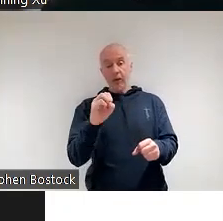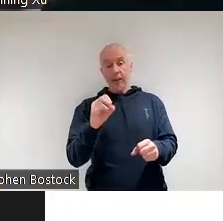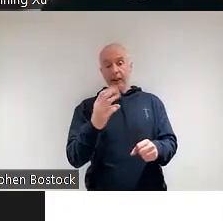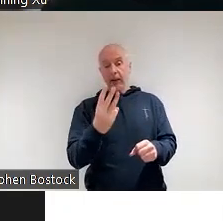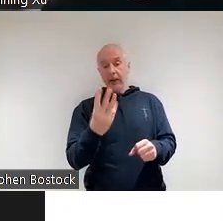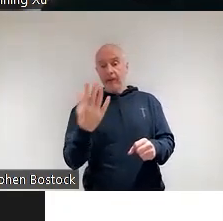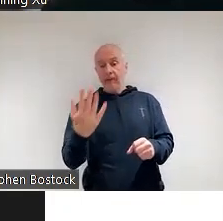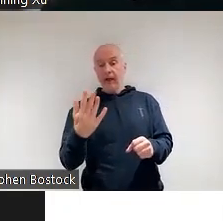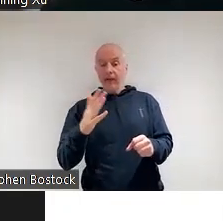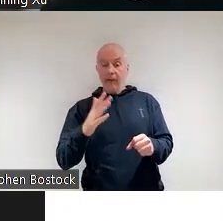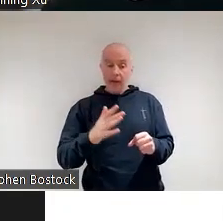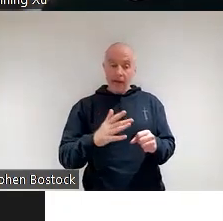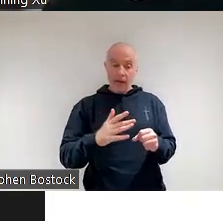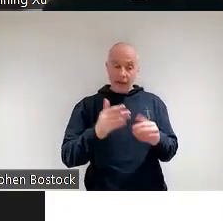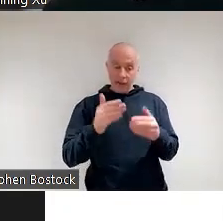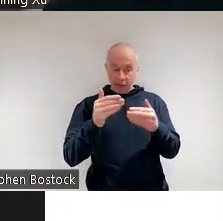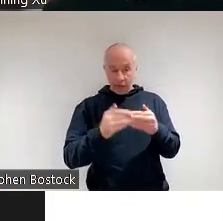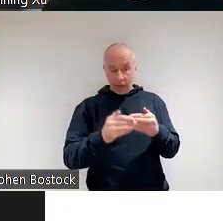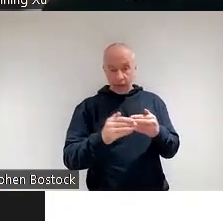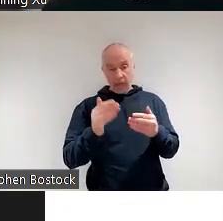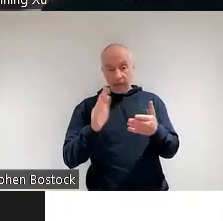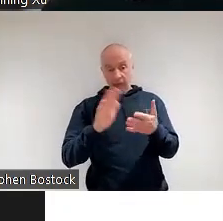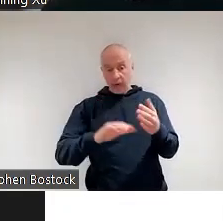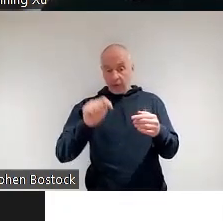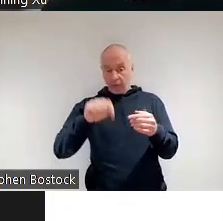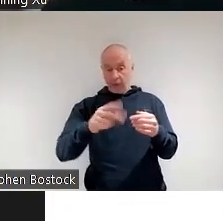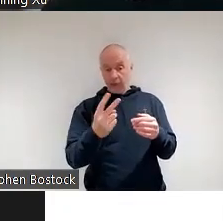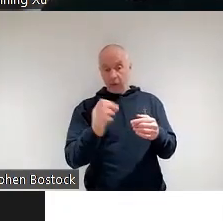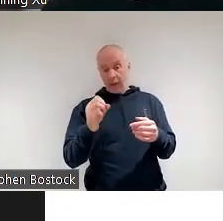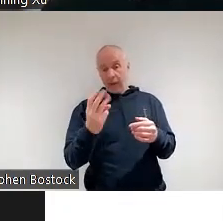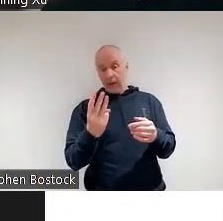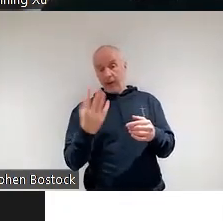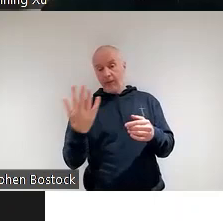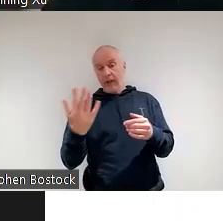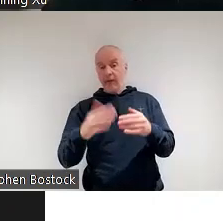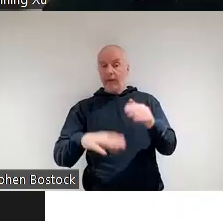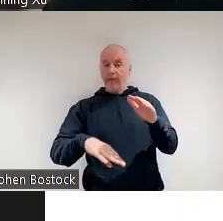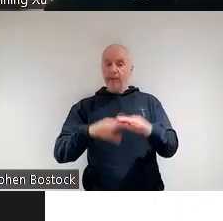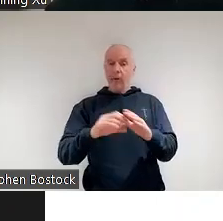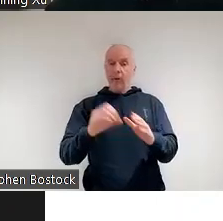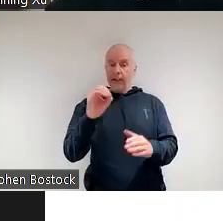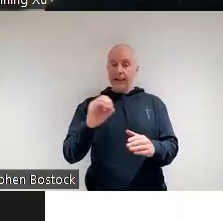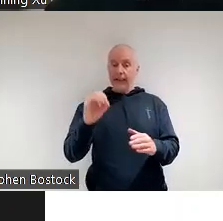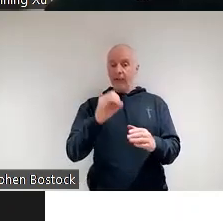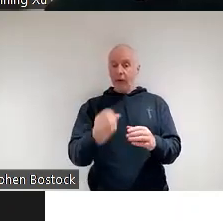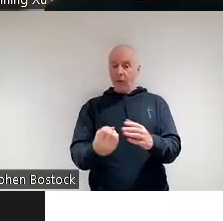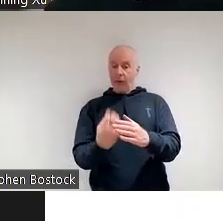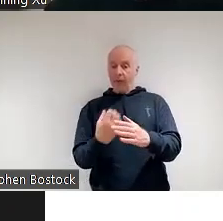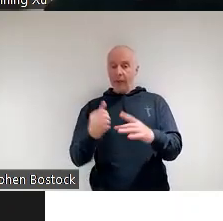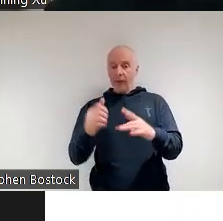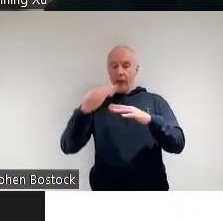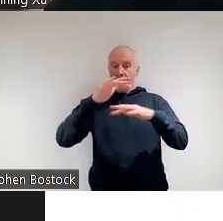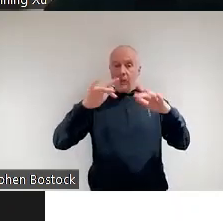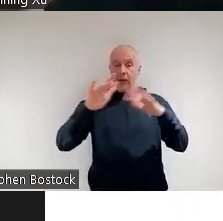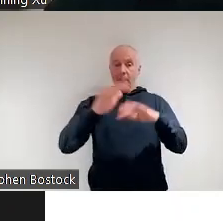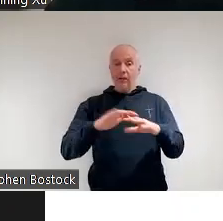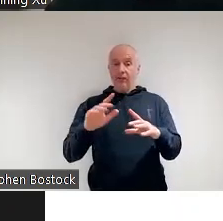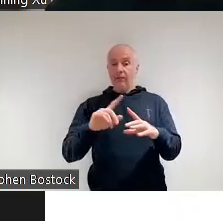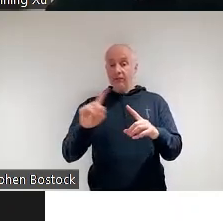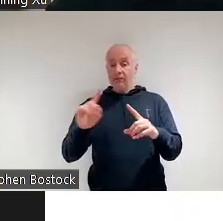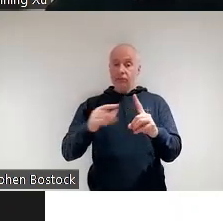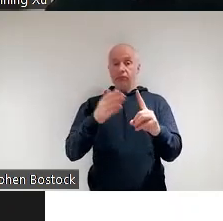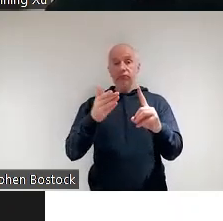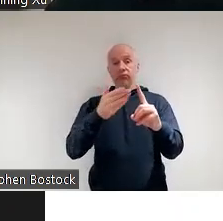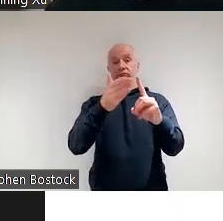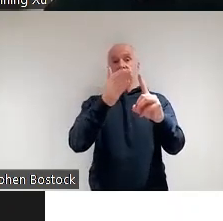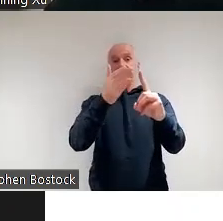cars and vans, they have fully zero emissions. So this is a quite ambitious target. This